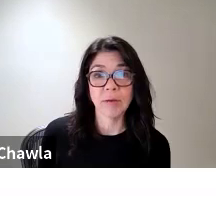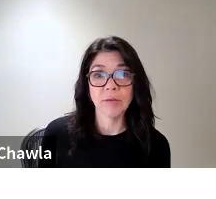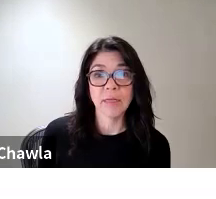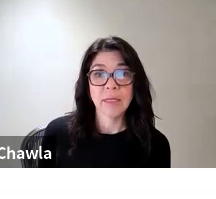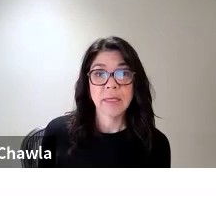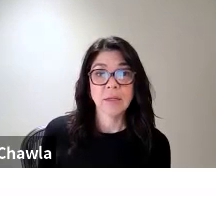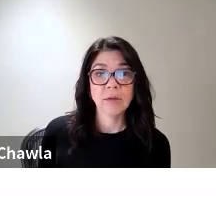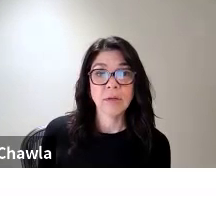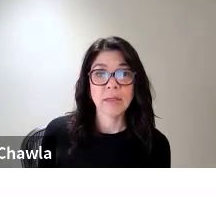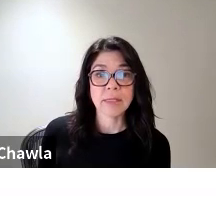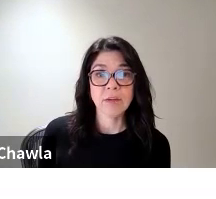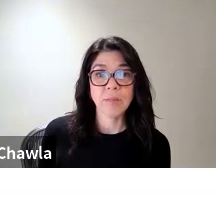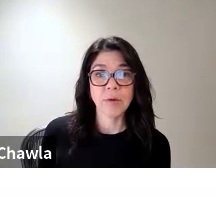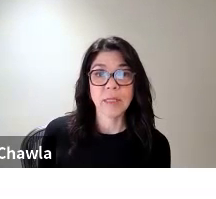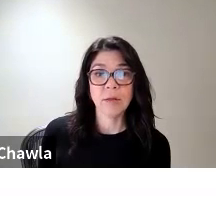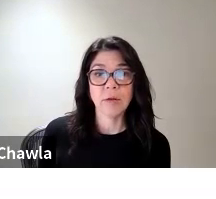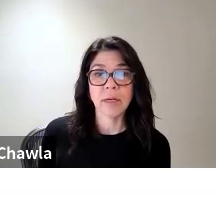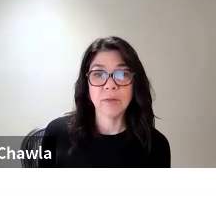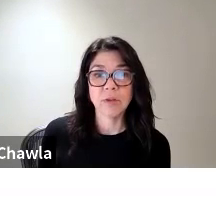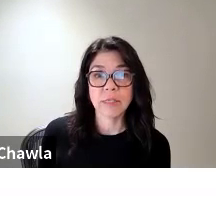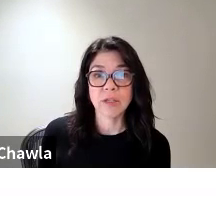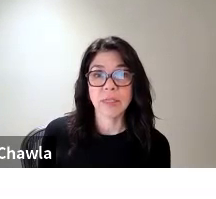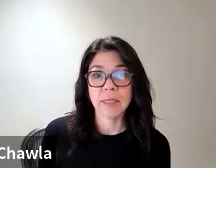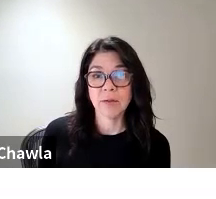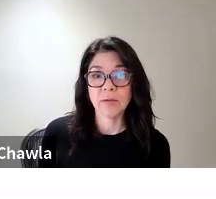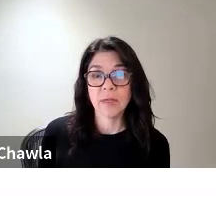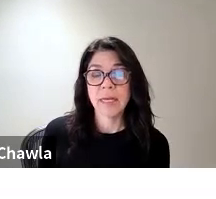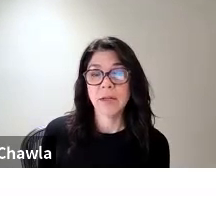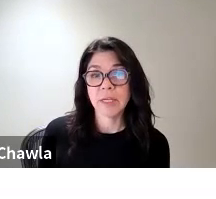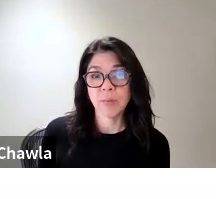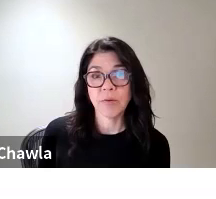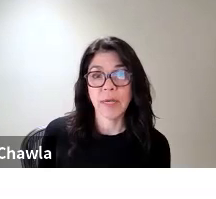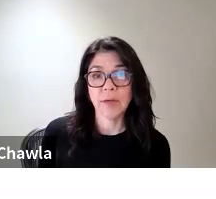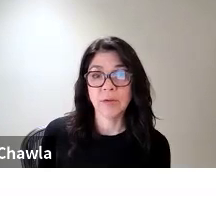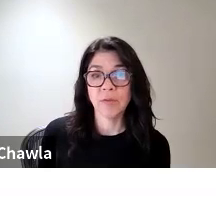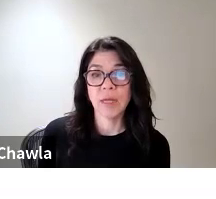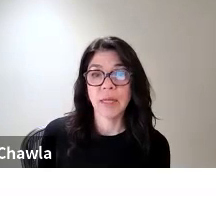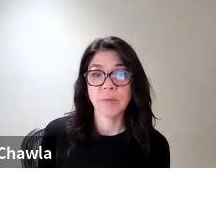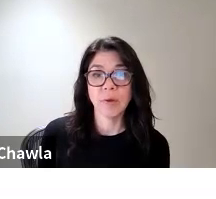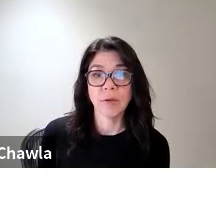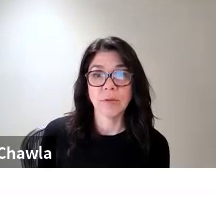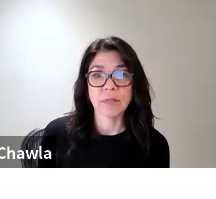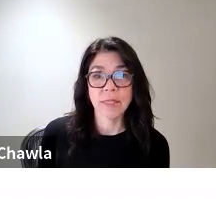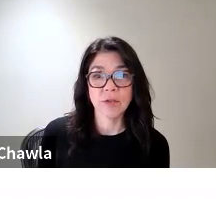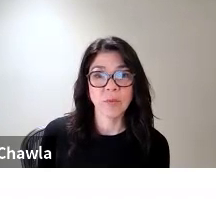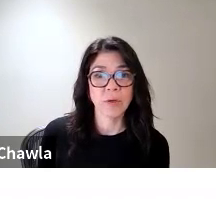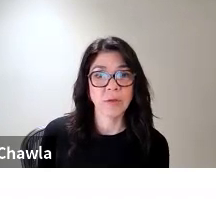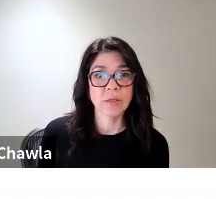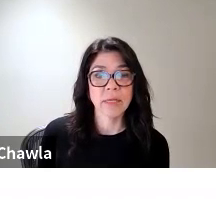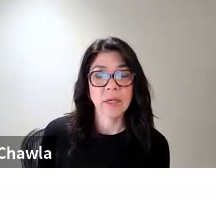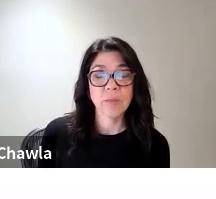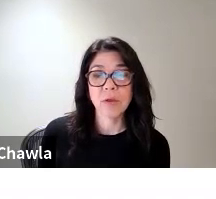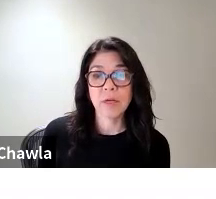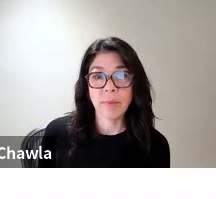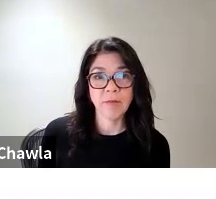and partners, including the City of Berkeley local health jurisdiction leaders, healthcare providers, frontline workers, essential